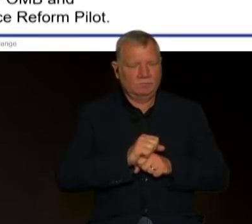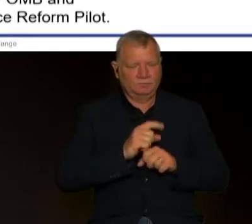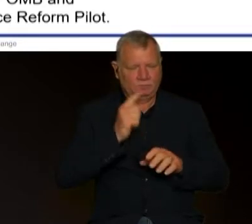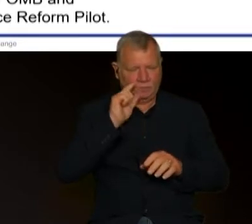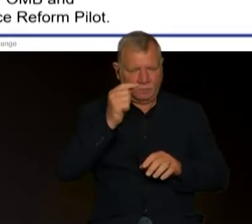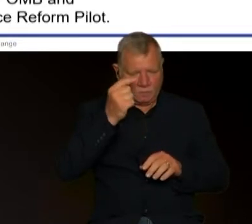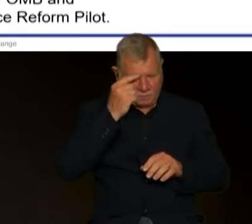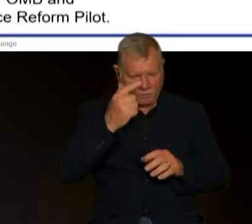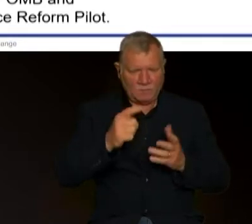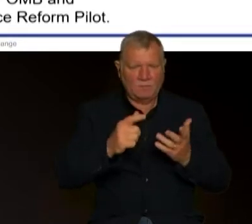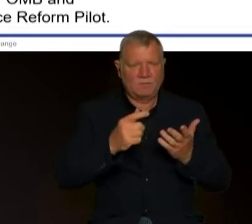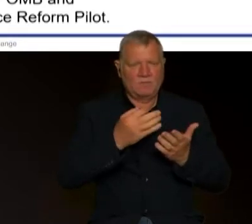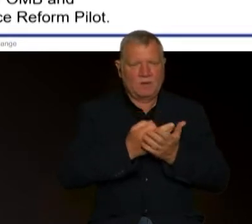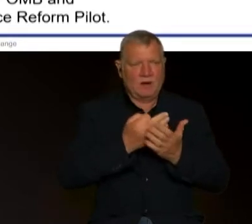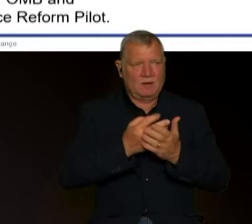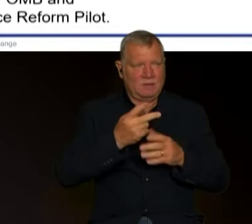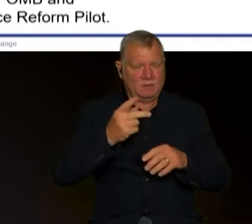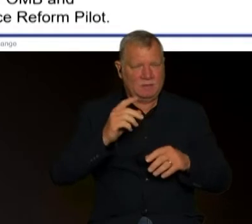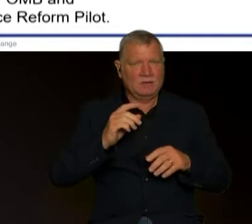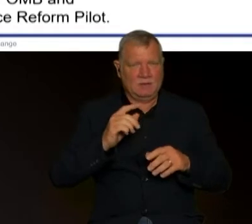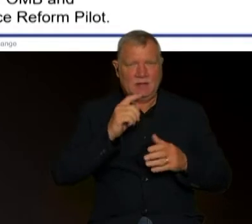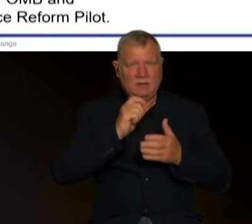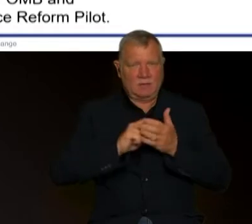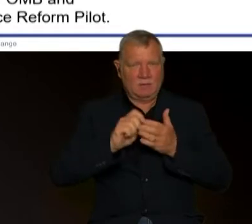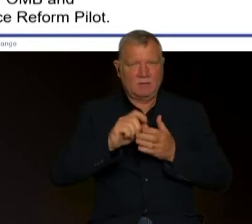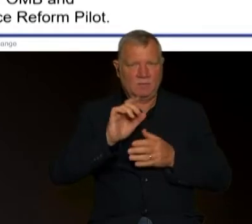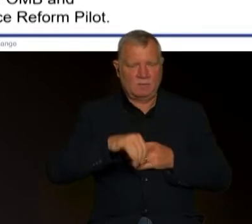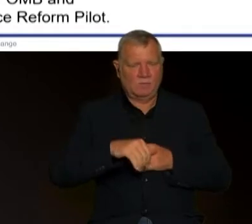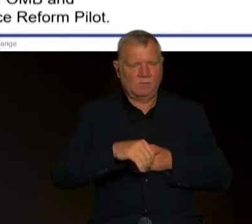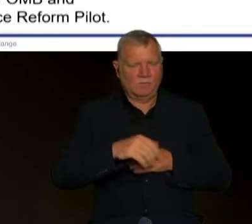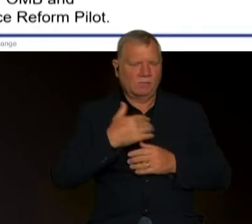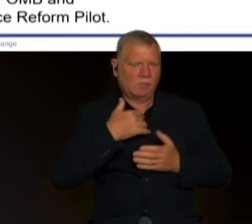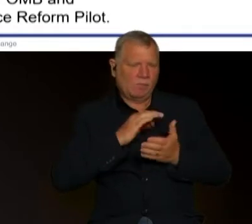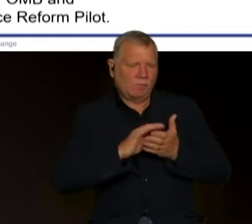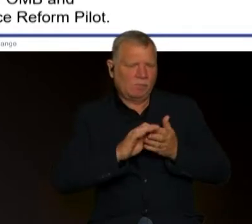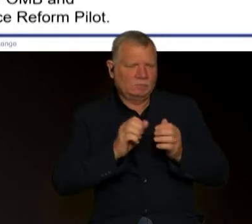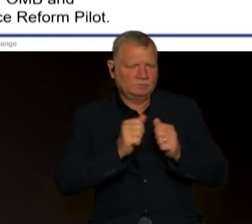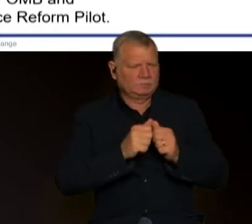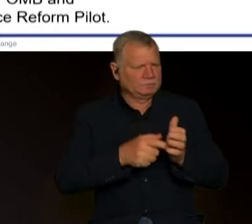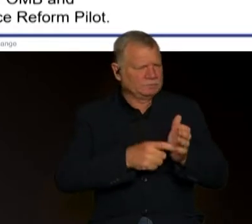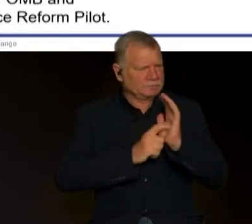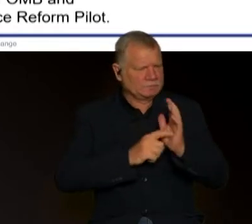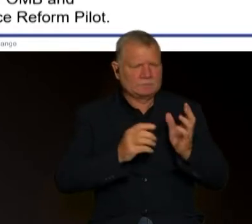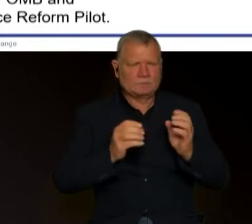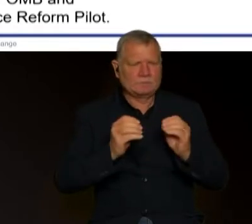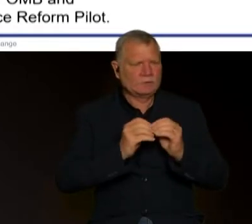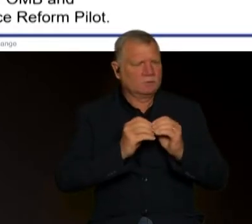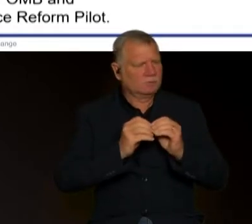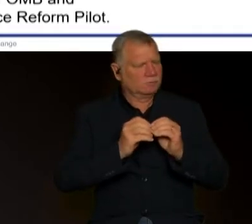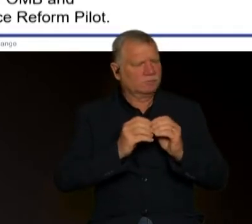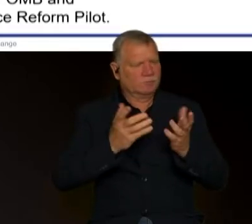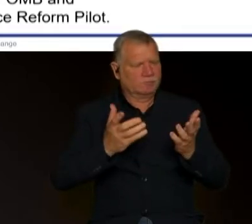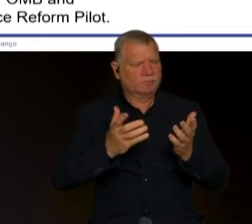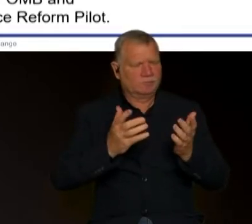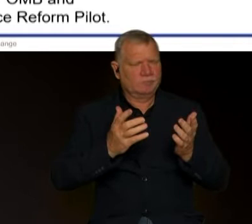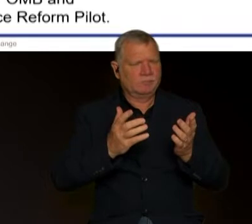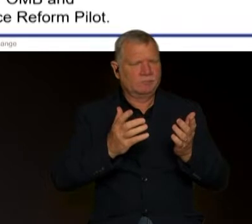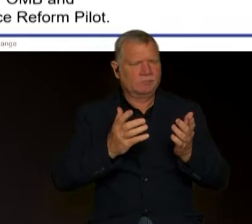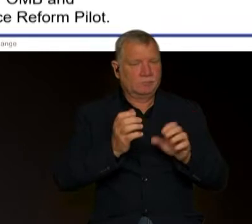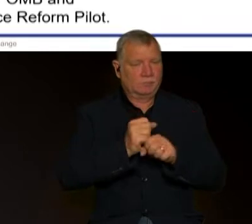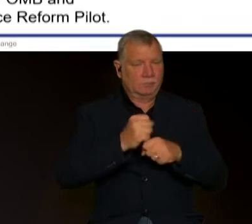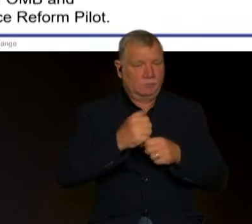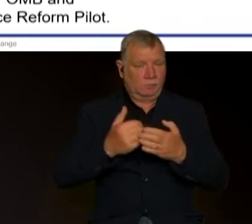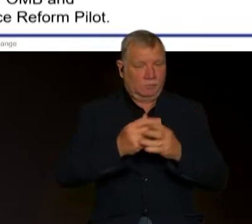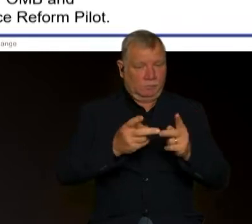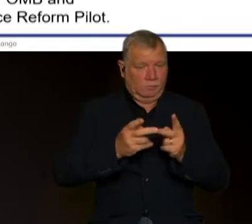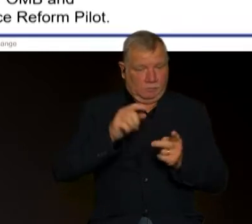the financial statements of the government that the secretary needed. So these are accountants that